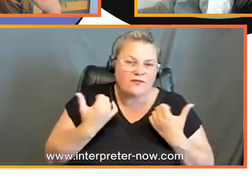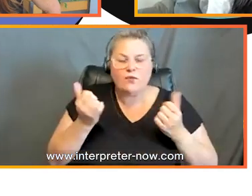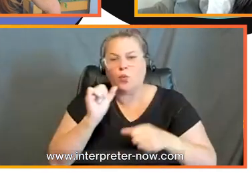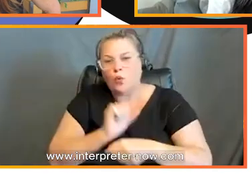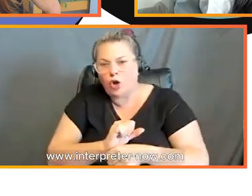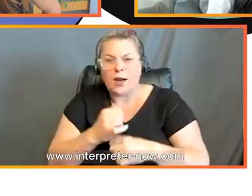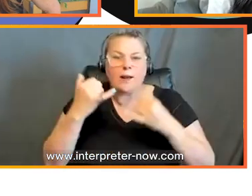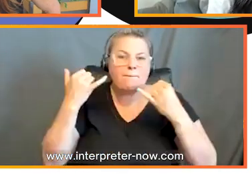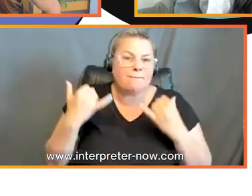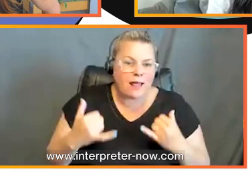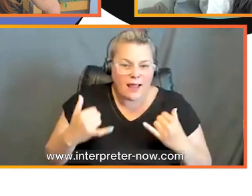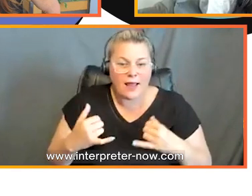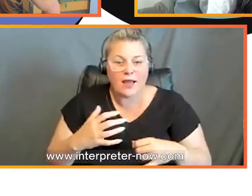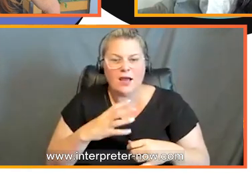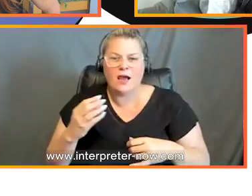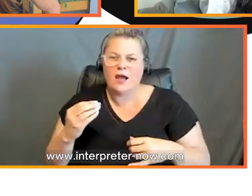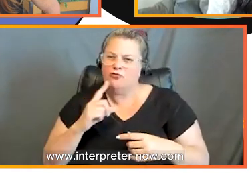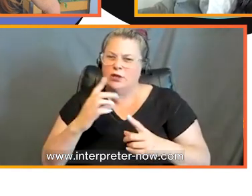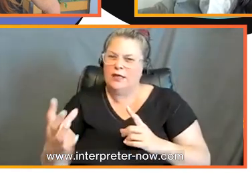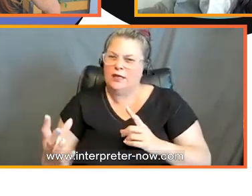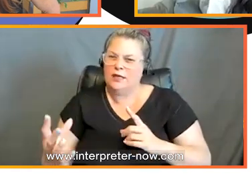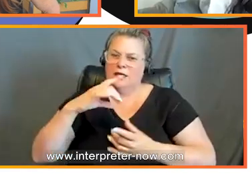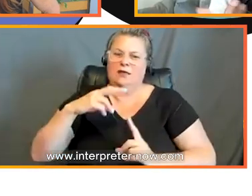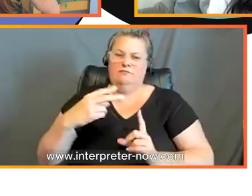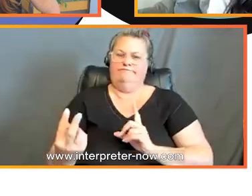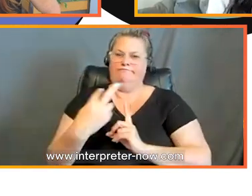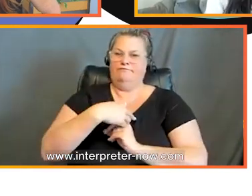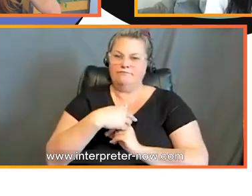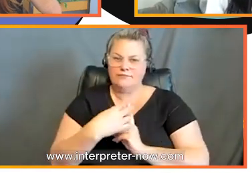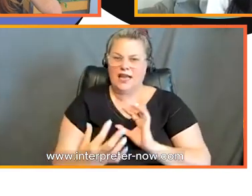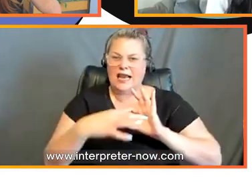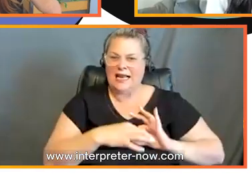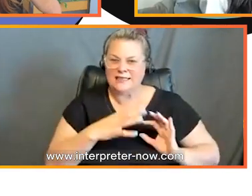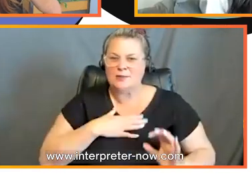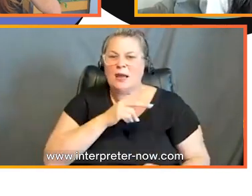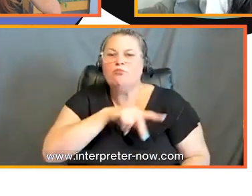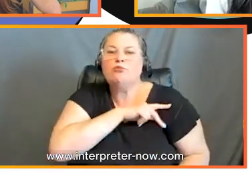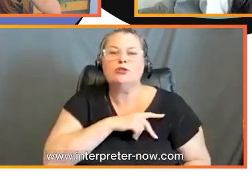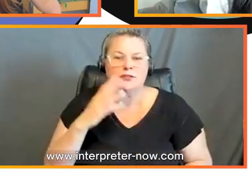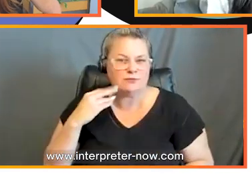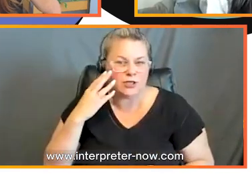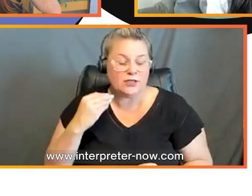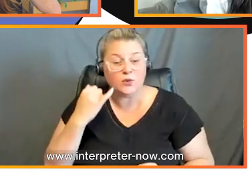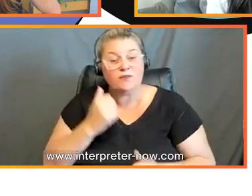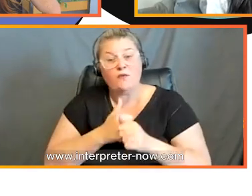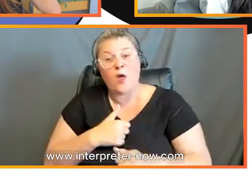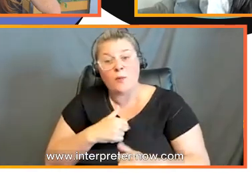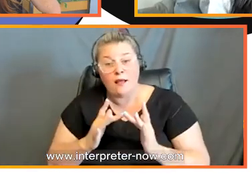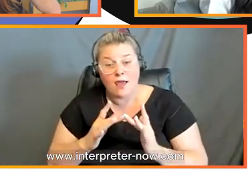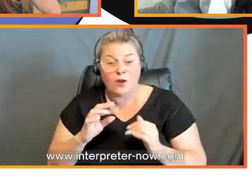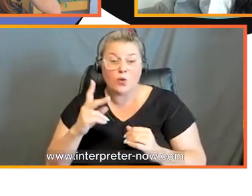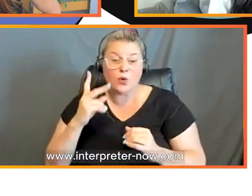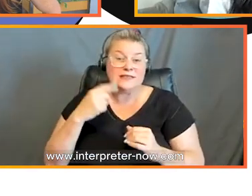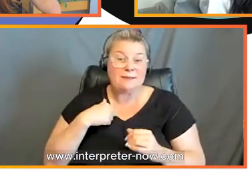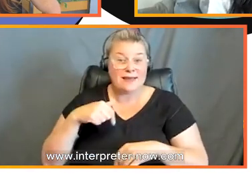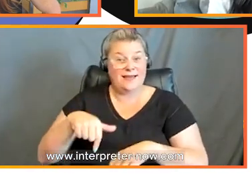directly connected back to my personal experiences. And so if you follow me online or have seen me on this podcast before, you'll know